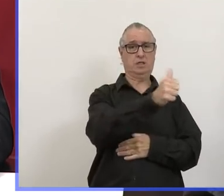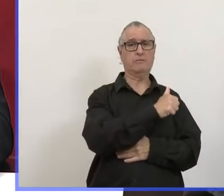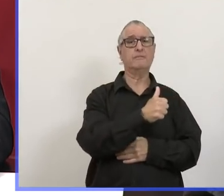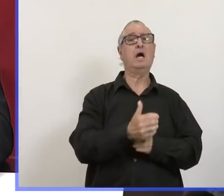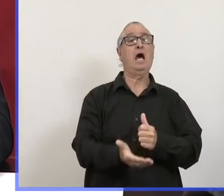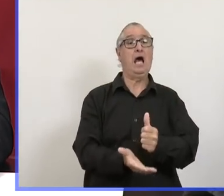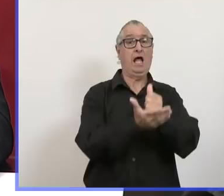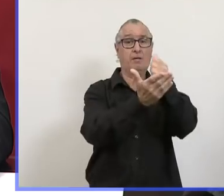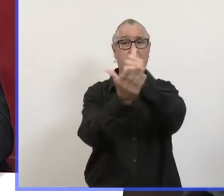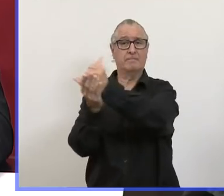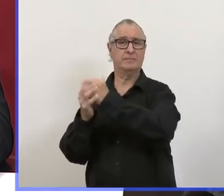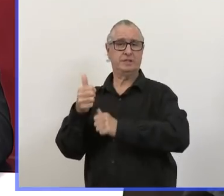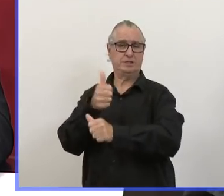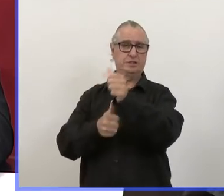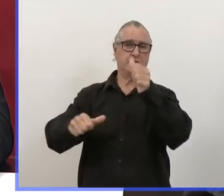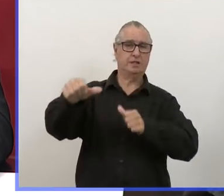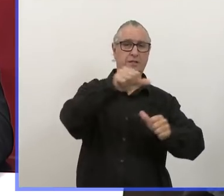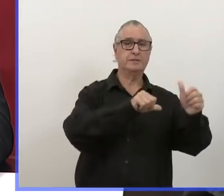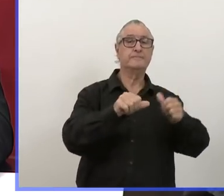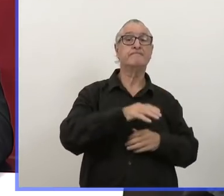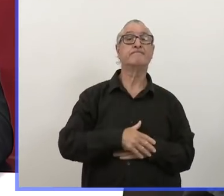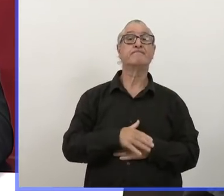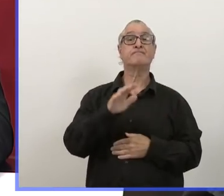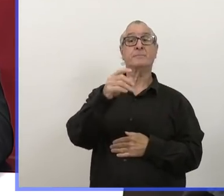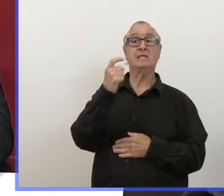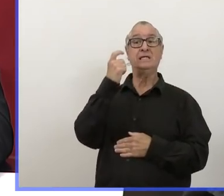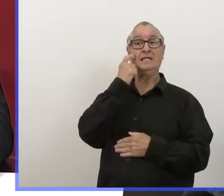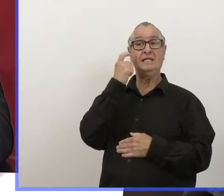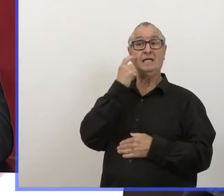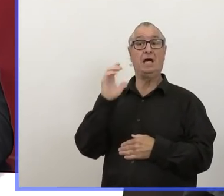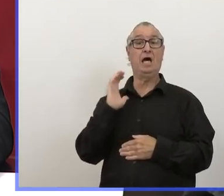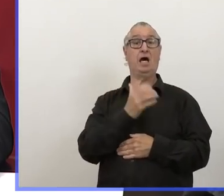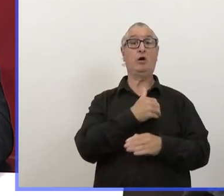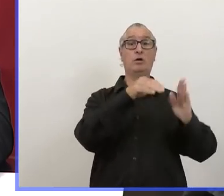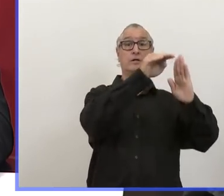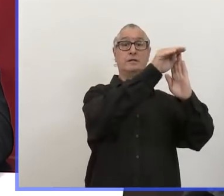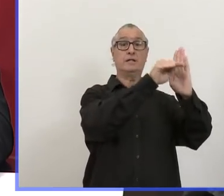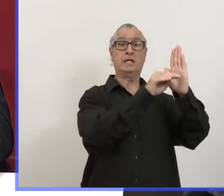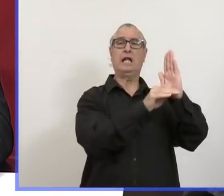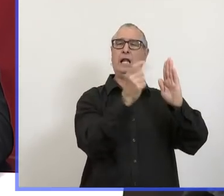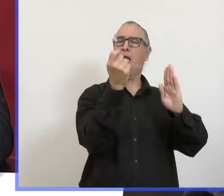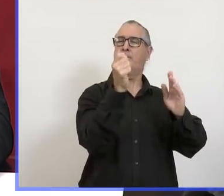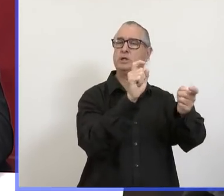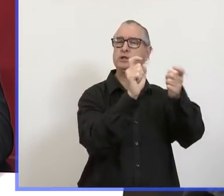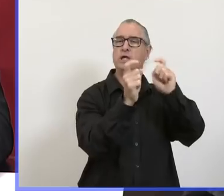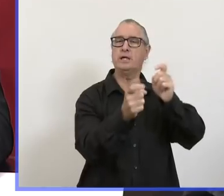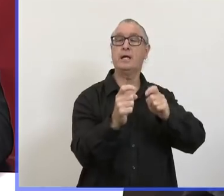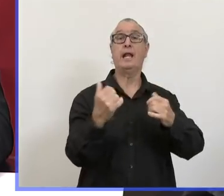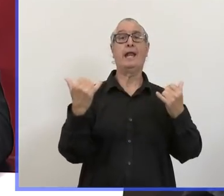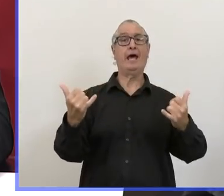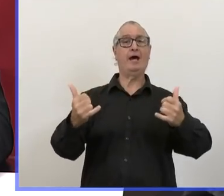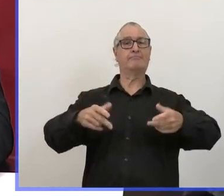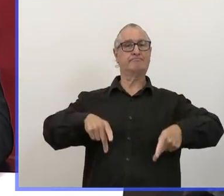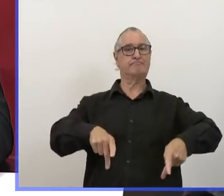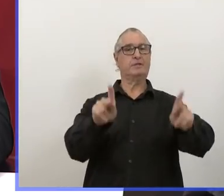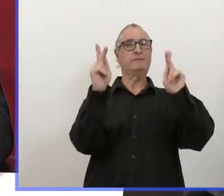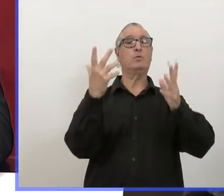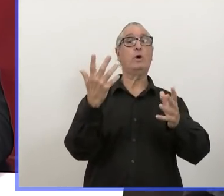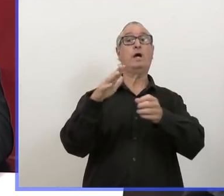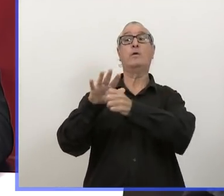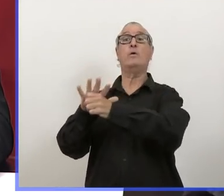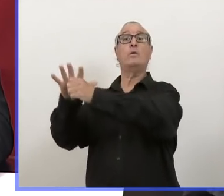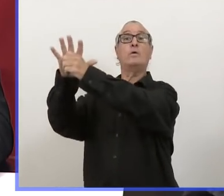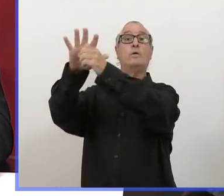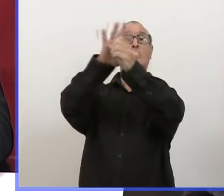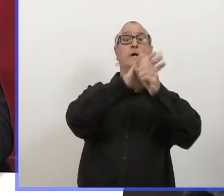wave. Municipalities are temporarily permitted to repurpose facilities such as libraries and community centers as cooling centers